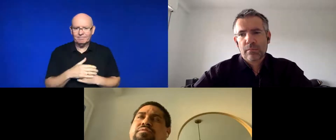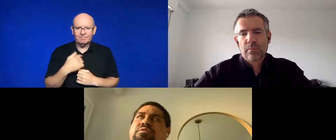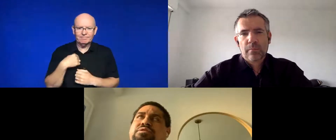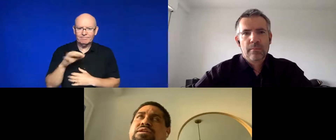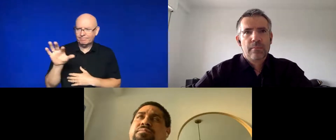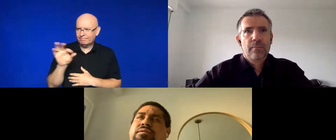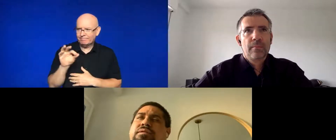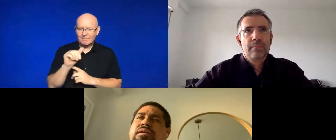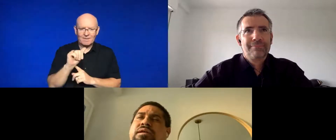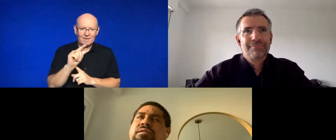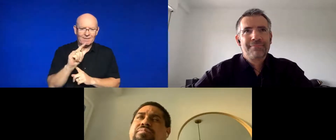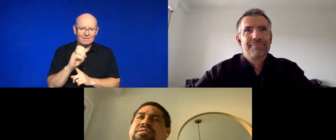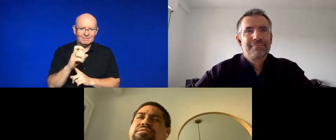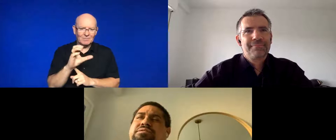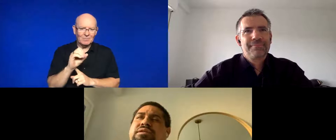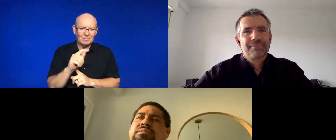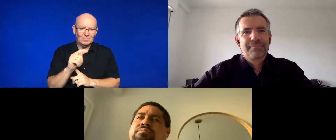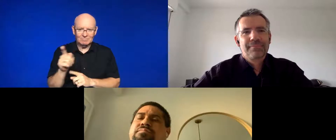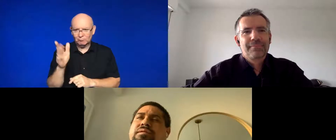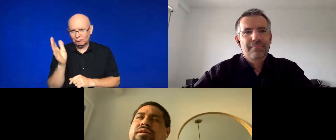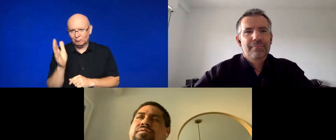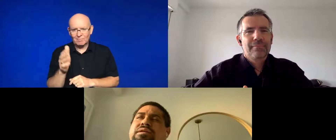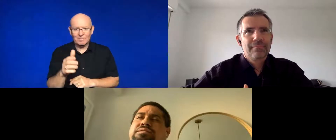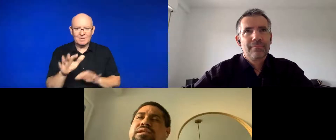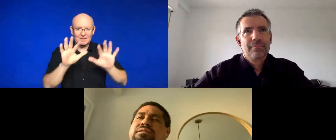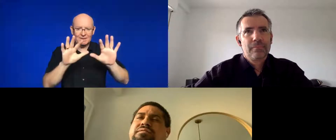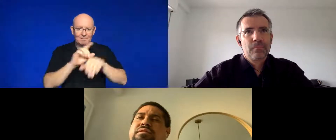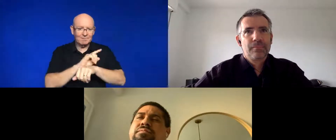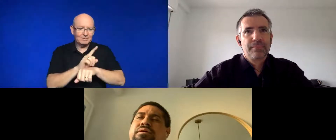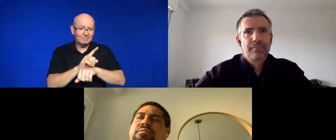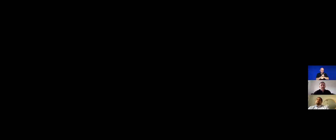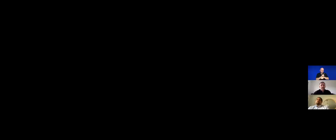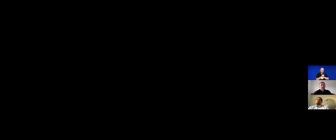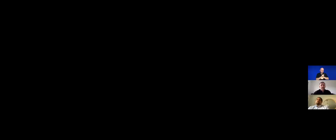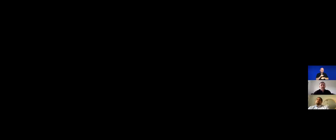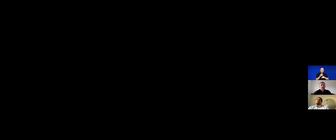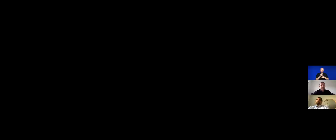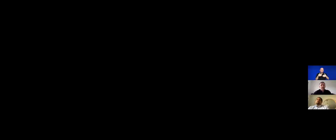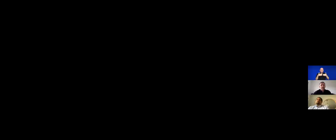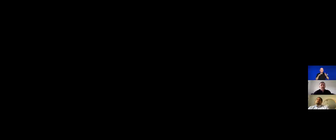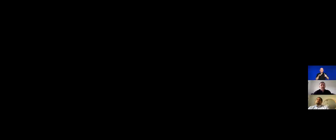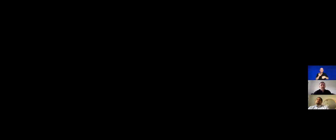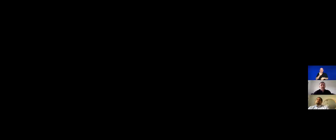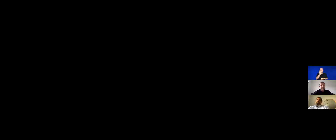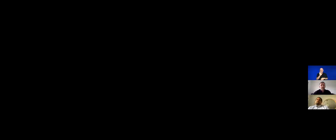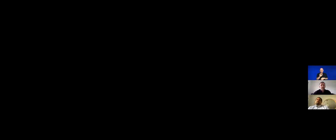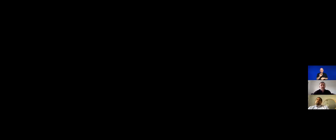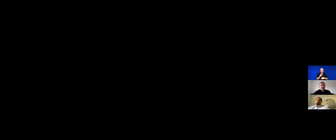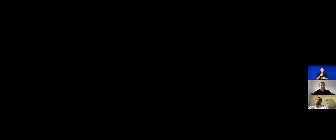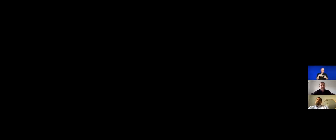Thank you for your time. And please, if you can tell us about the different